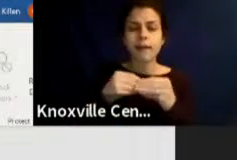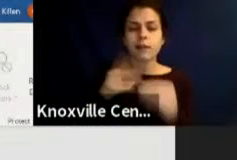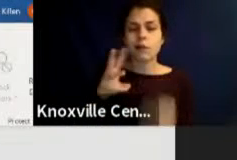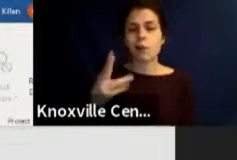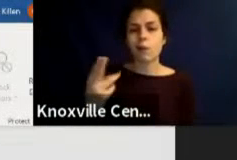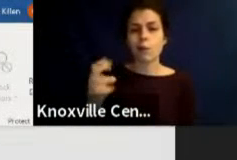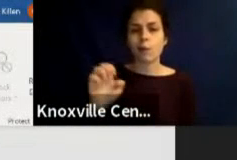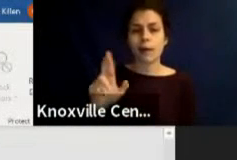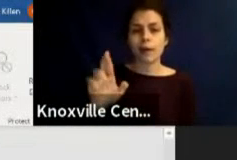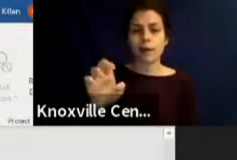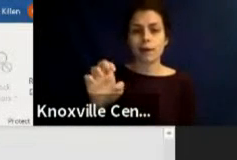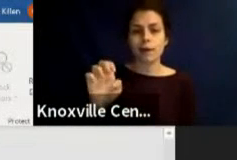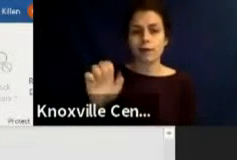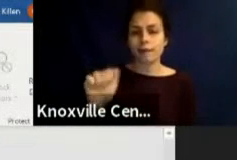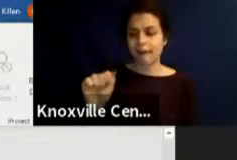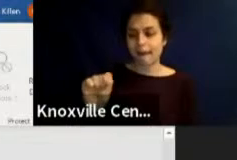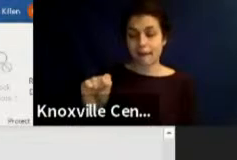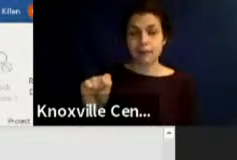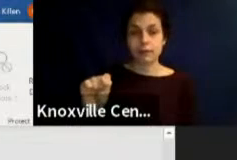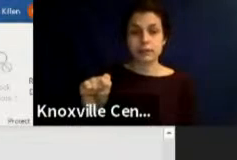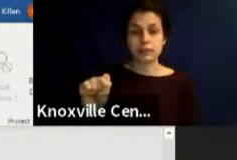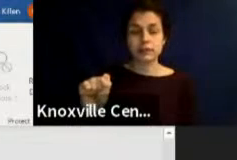whereas